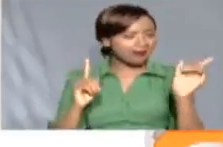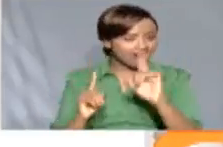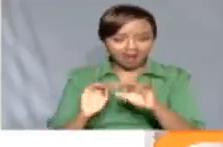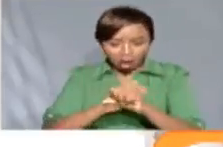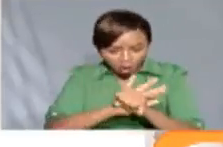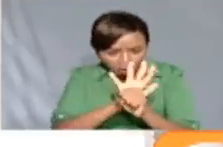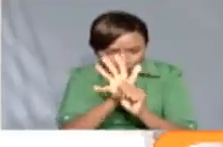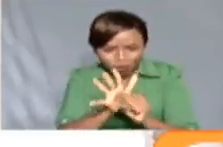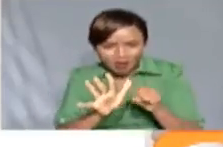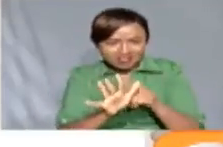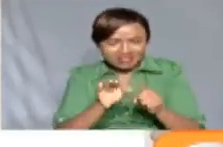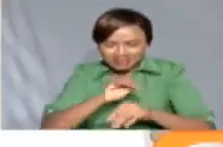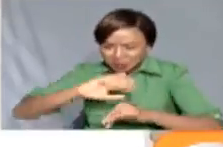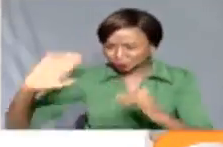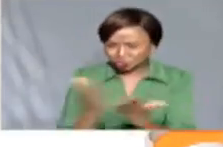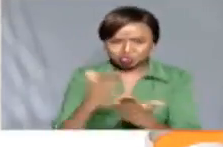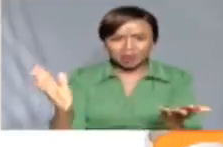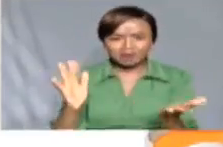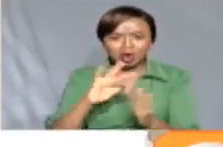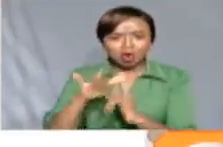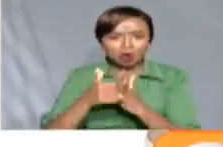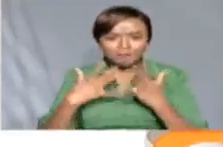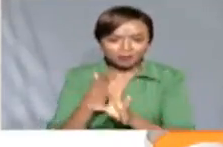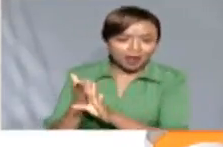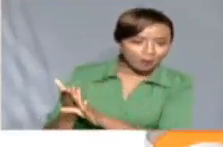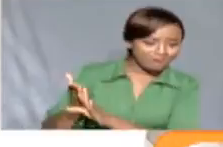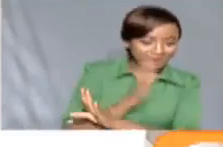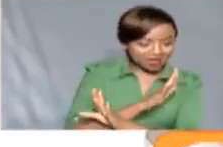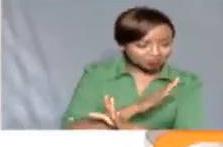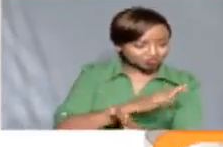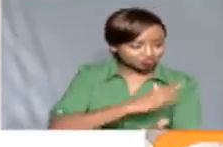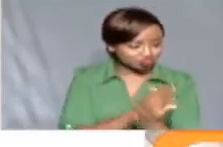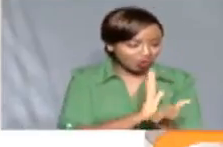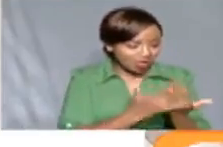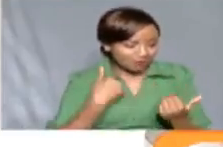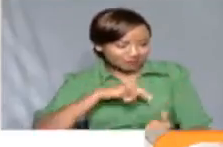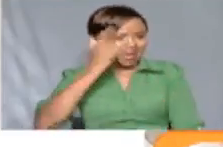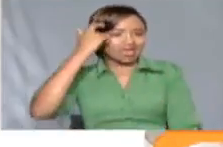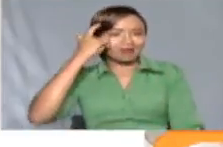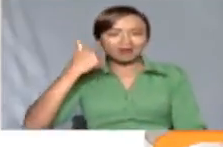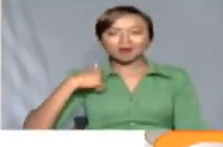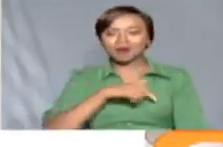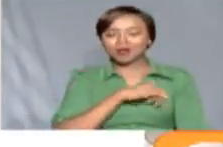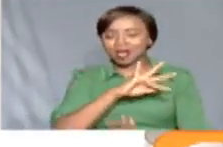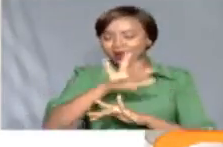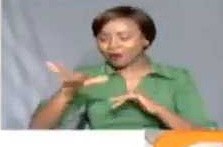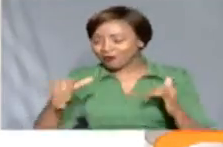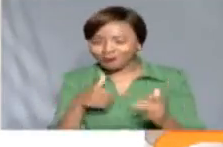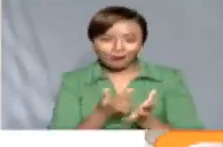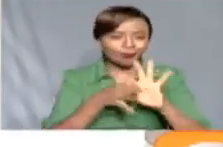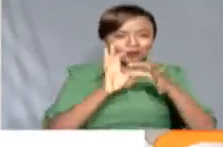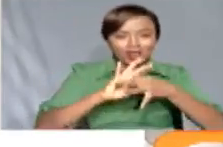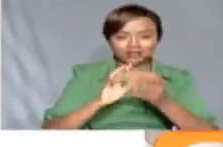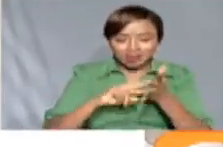is brutally whipping all of us back to the reality table, reminding us that we are all connected. We are better